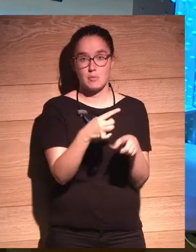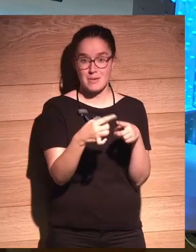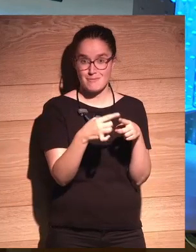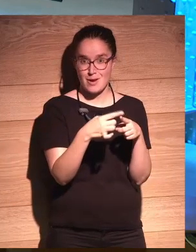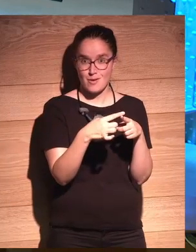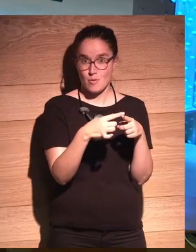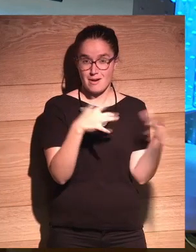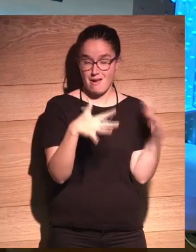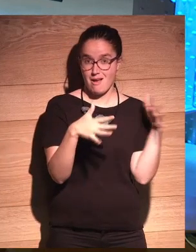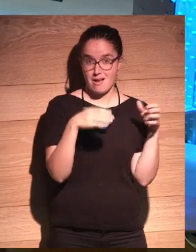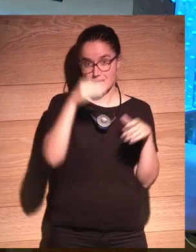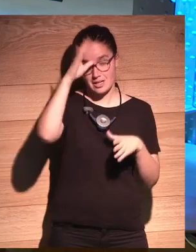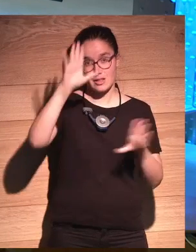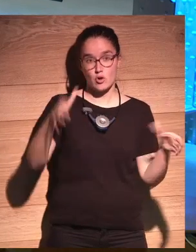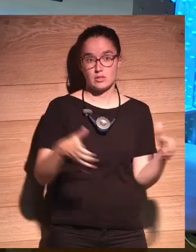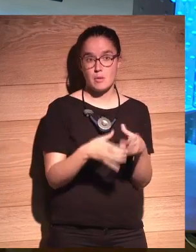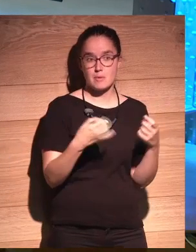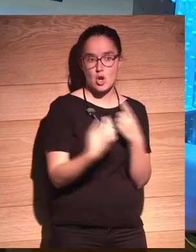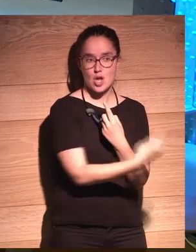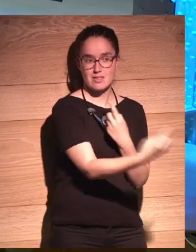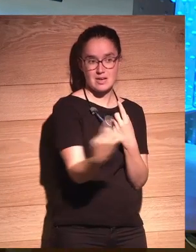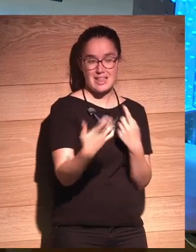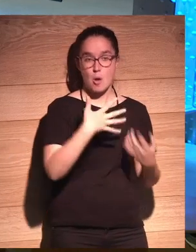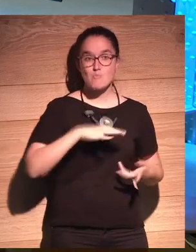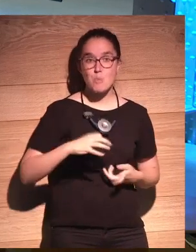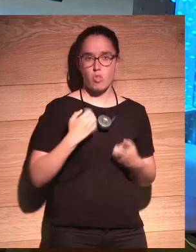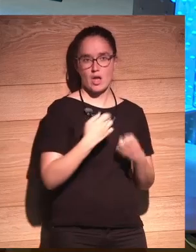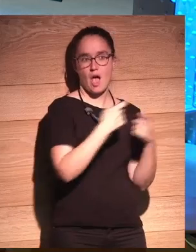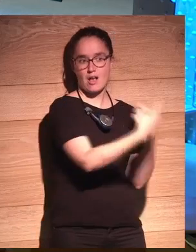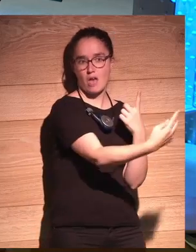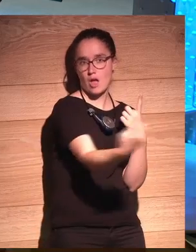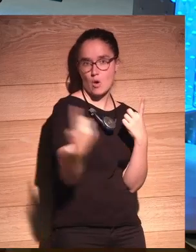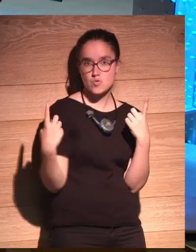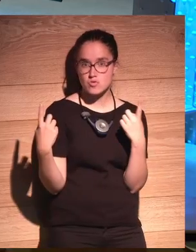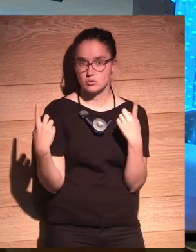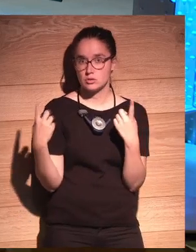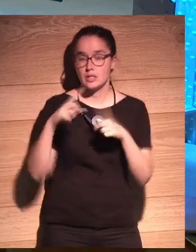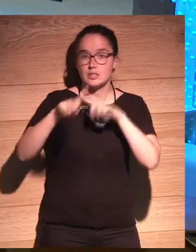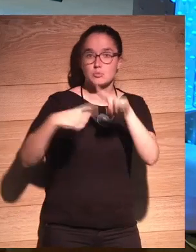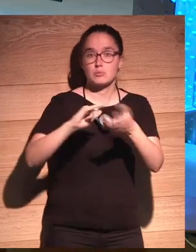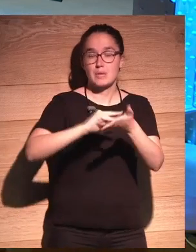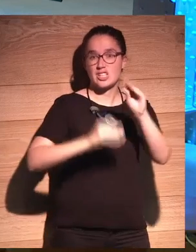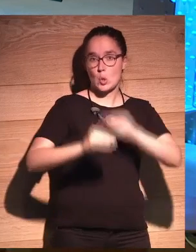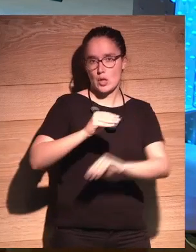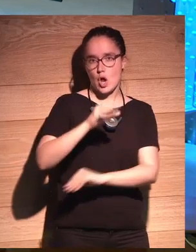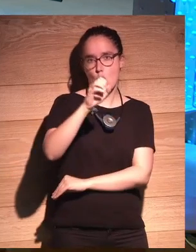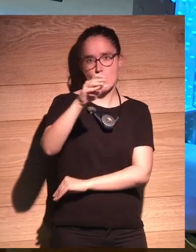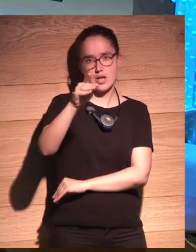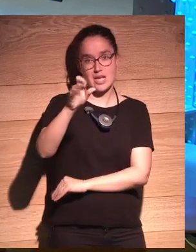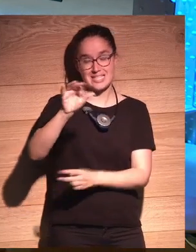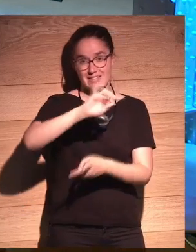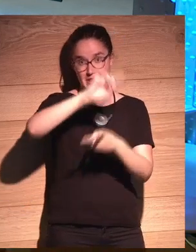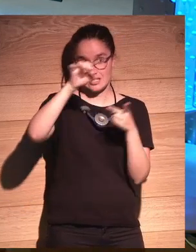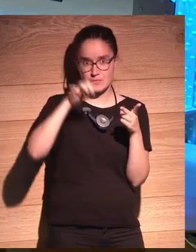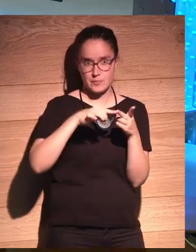the first step to activate the collective intelligence is to become individuals, to empower ourselves to be these individuals that are going to solve